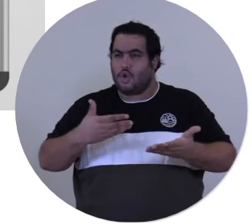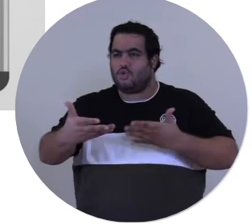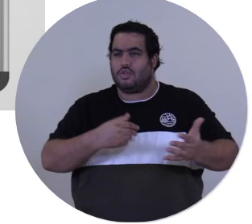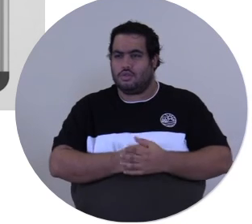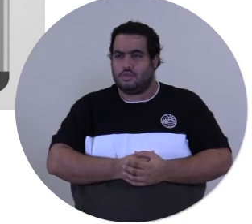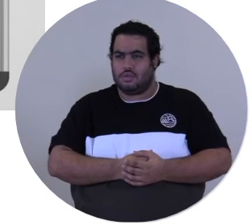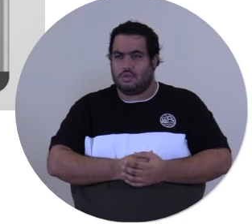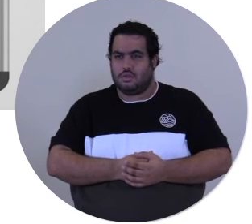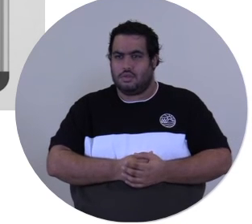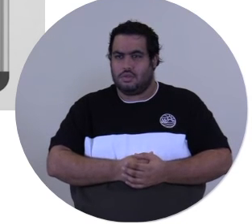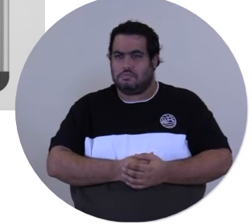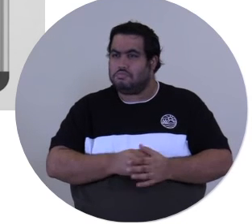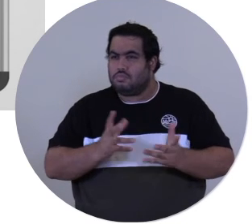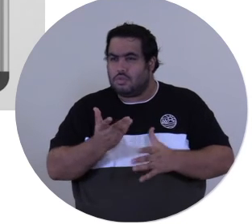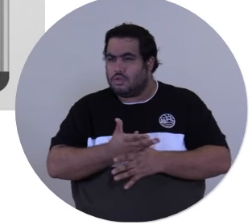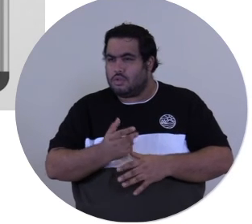Greenpeace works to